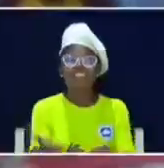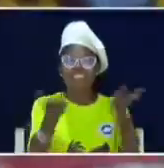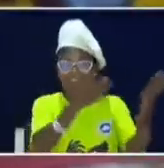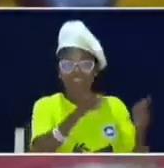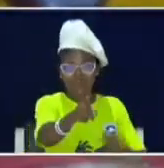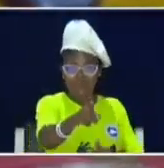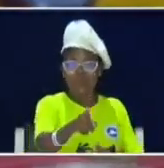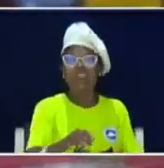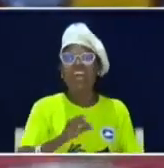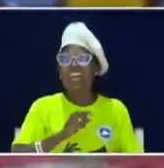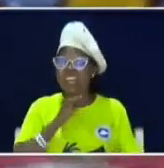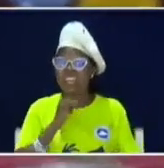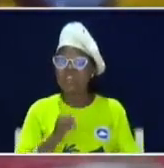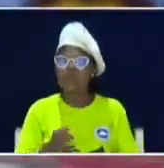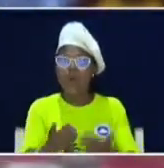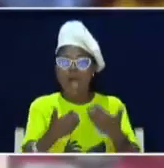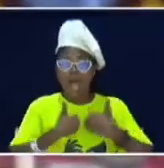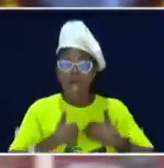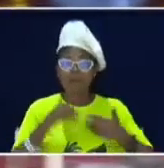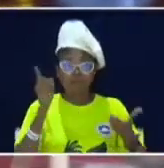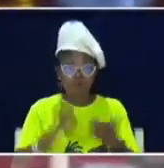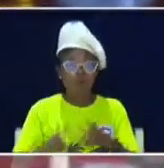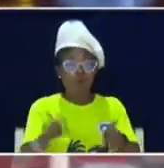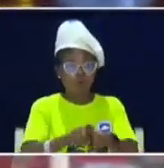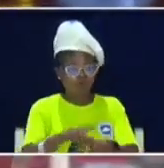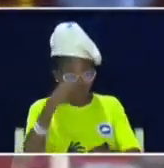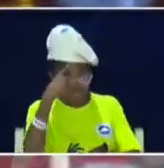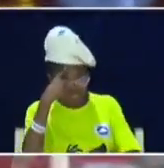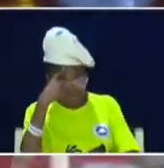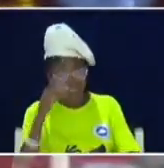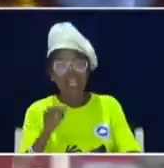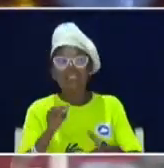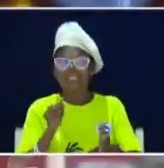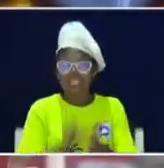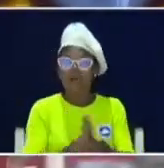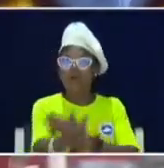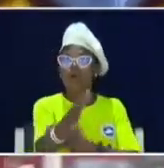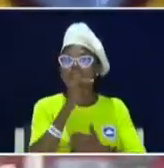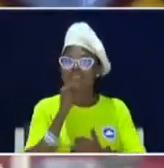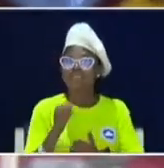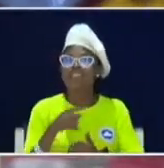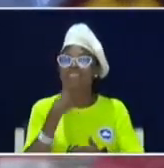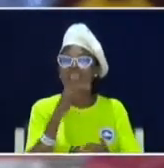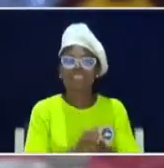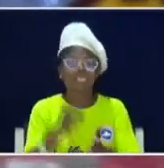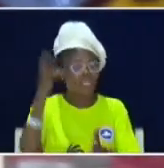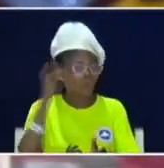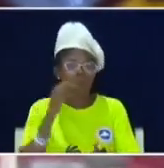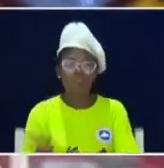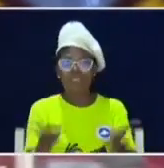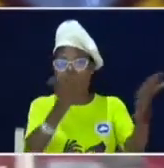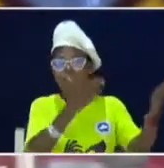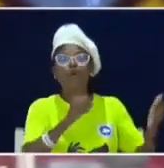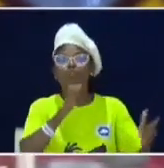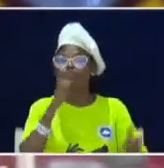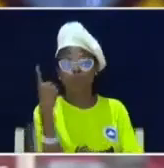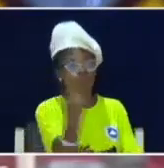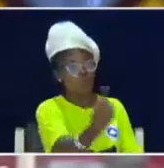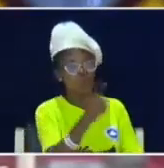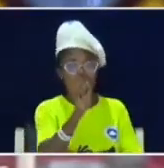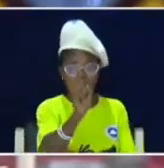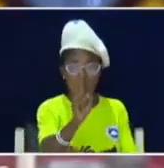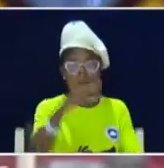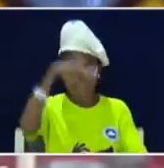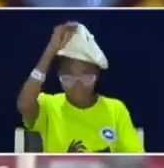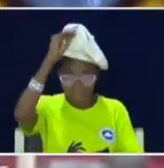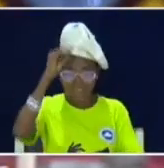And then you get to consider the number of persons God said he was carrying. It was not just one man. What does this mean?